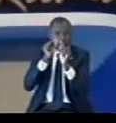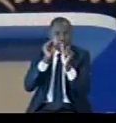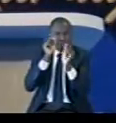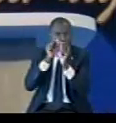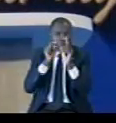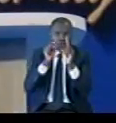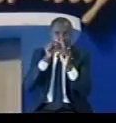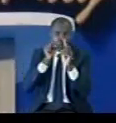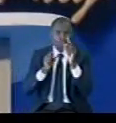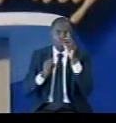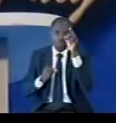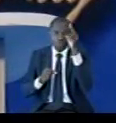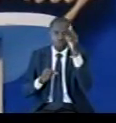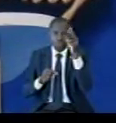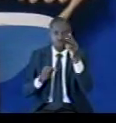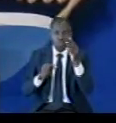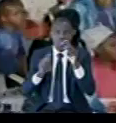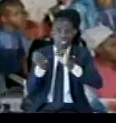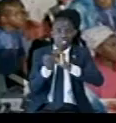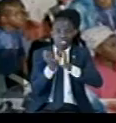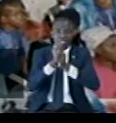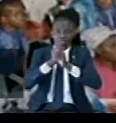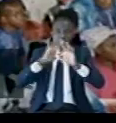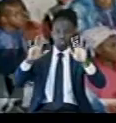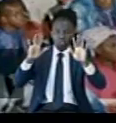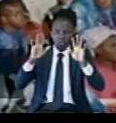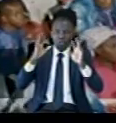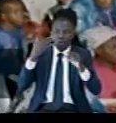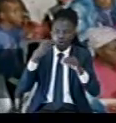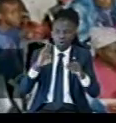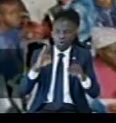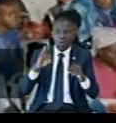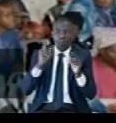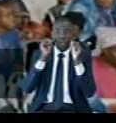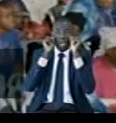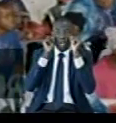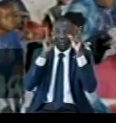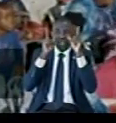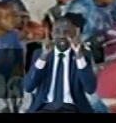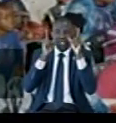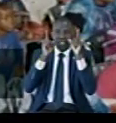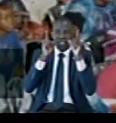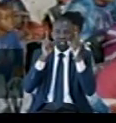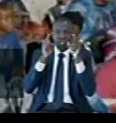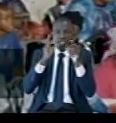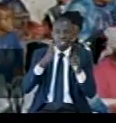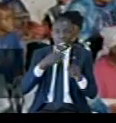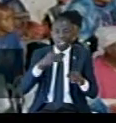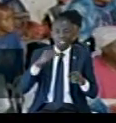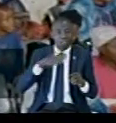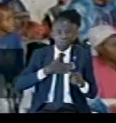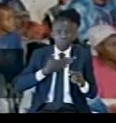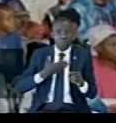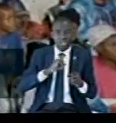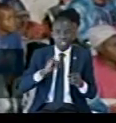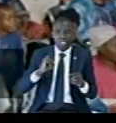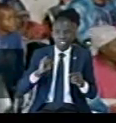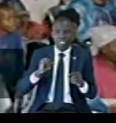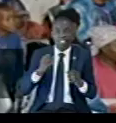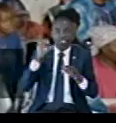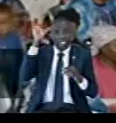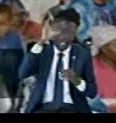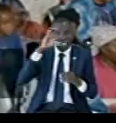the transformation of awakened and willing seekers.